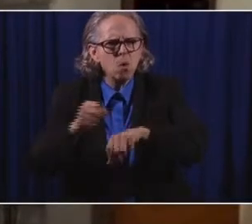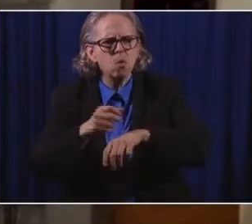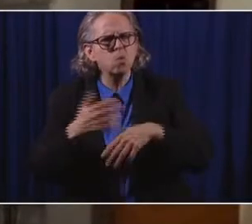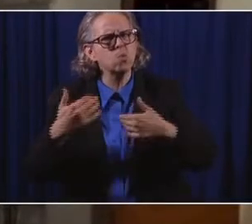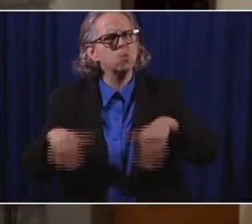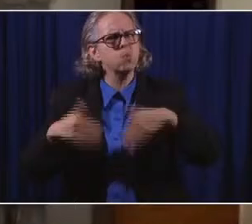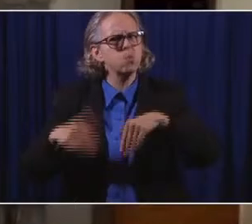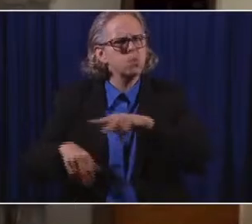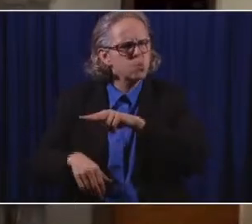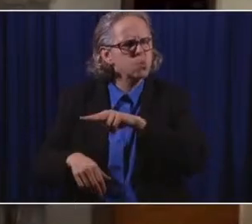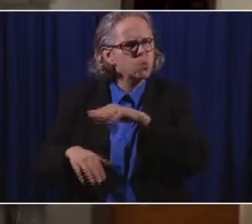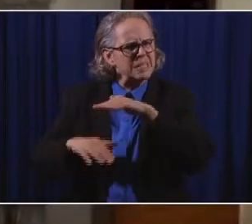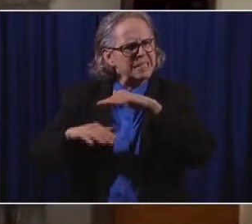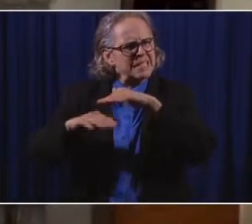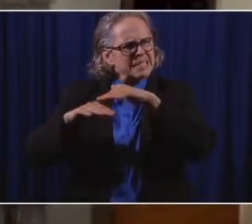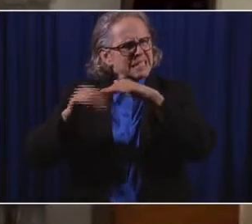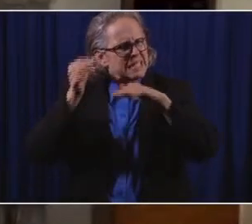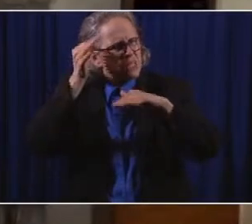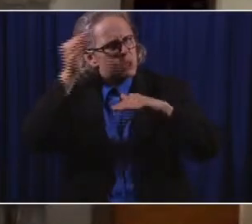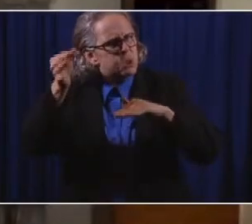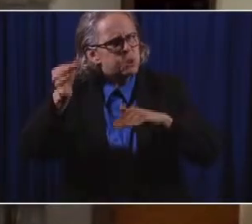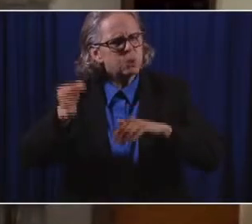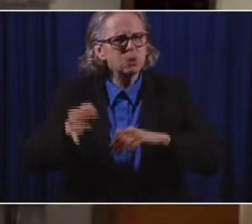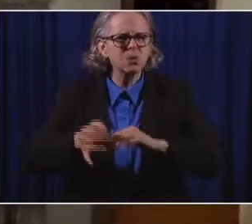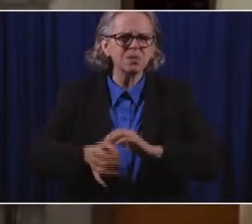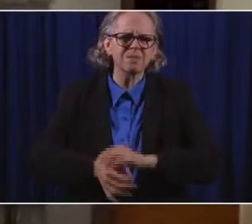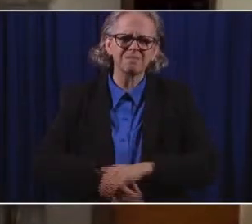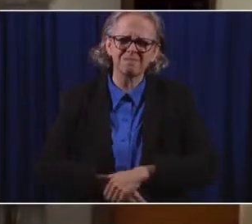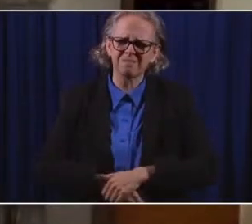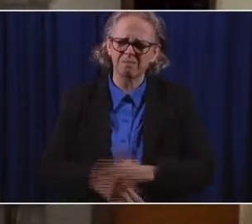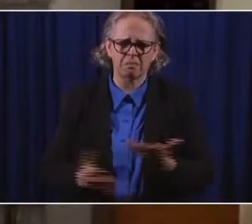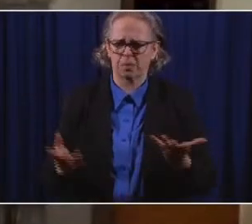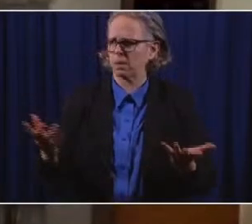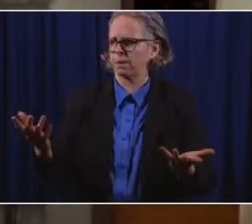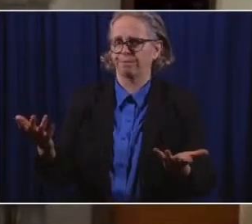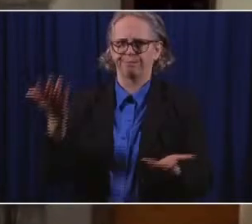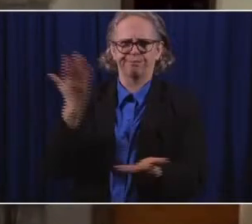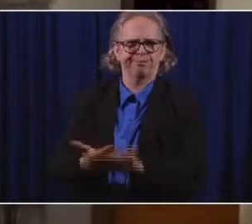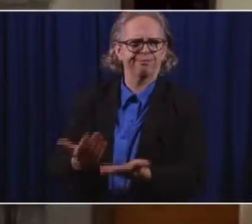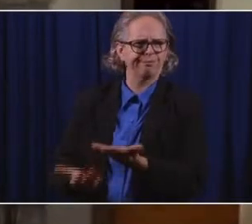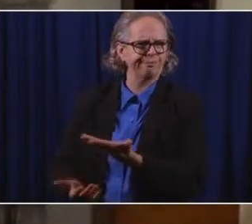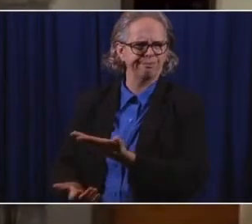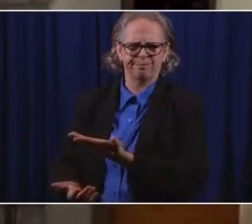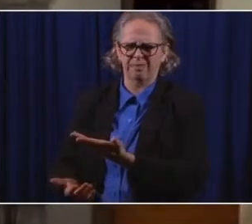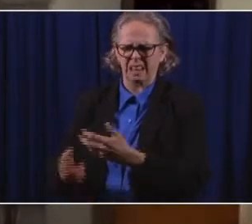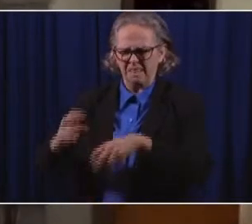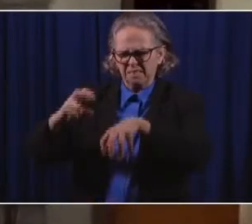As you can see, this virus is spreading, and it is everywhere in Ohio.